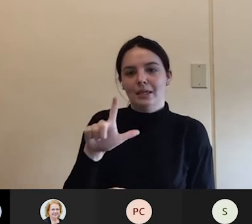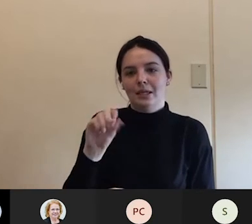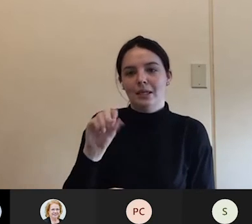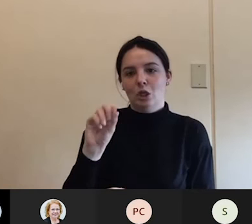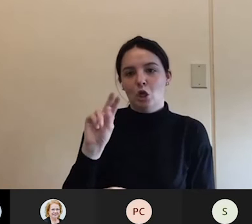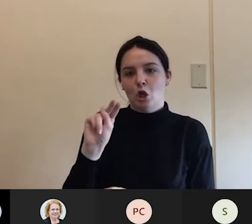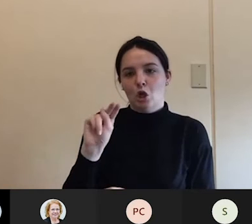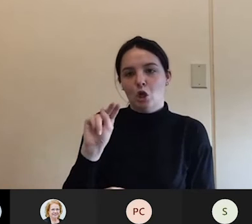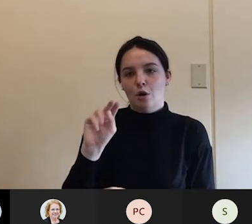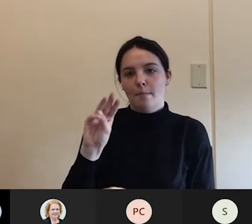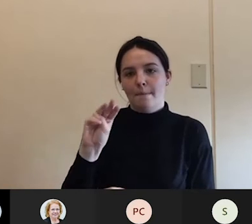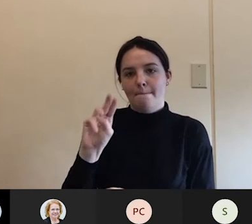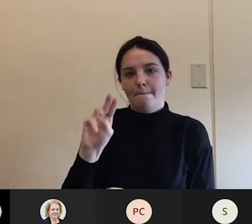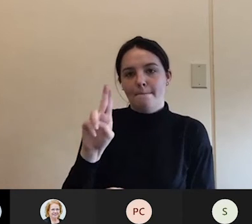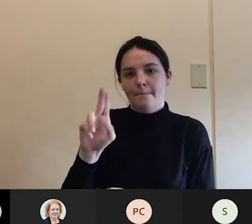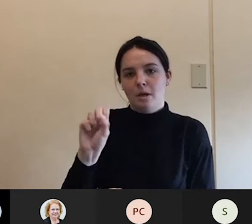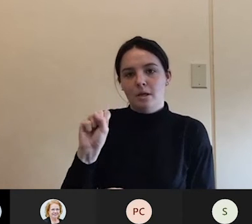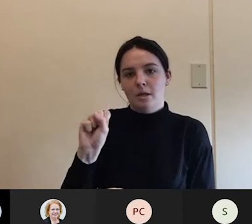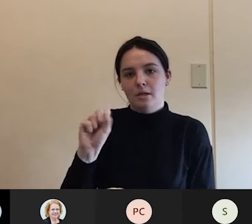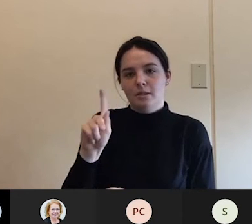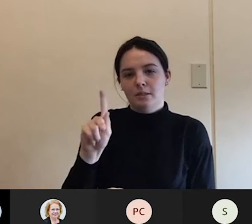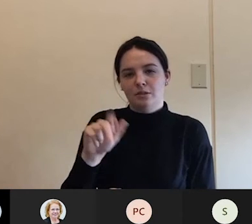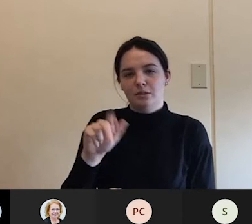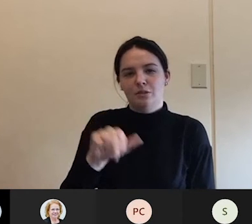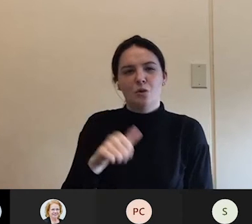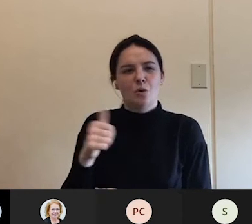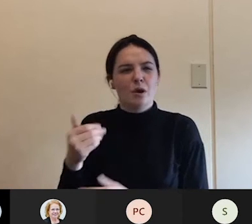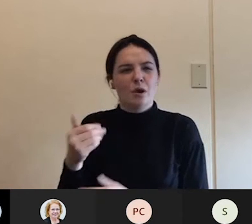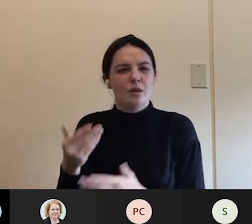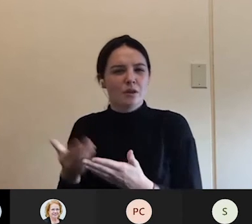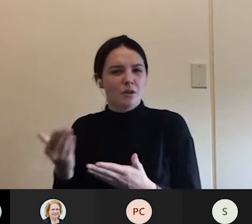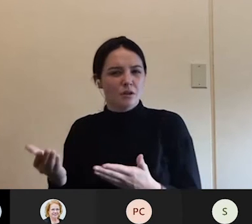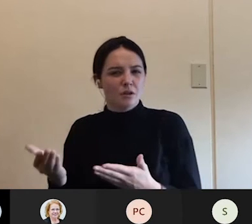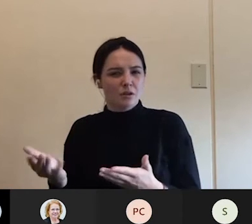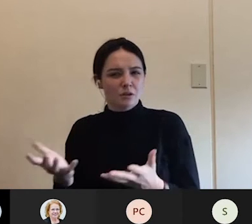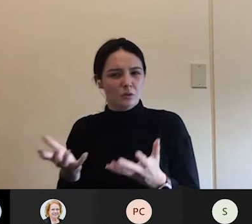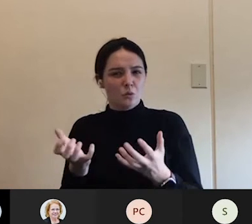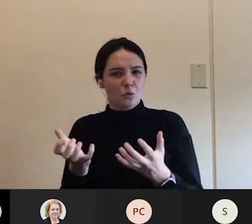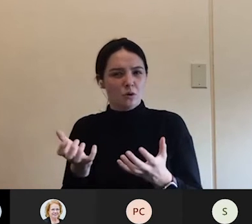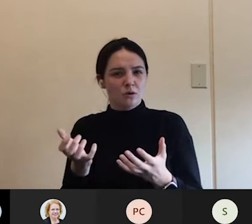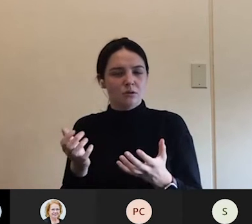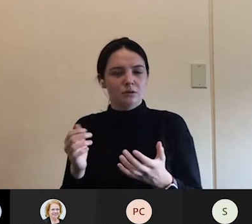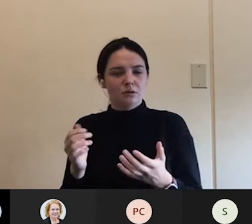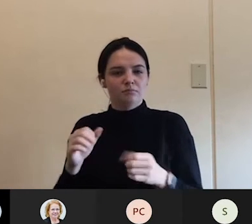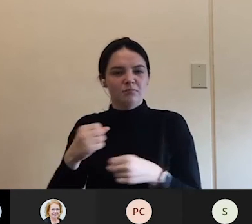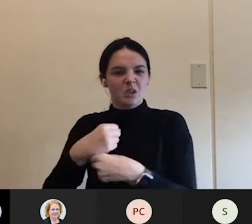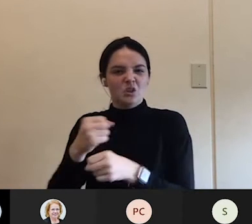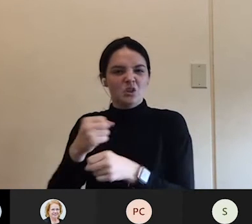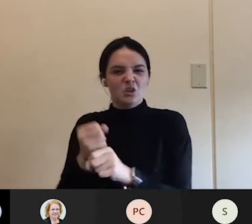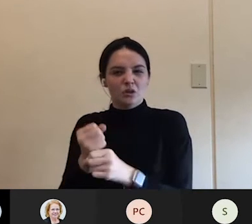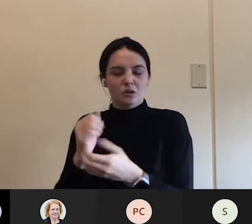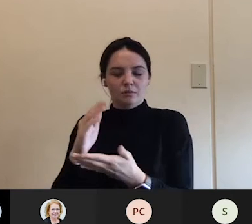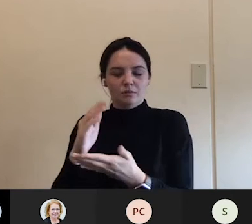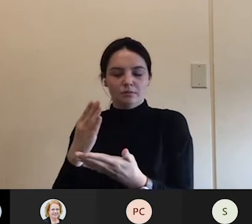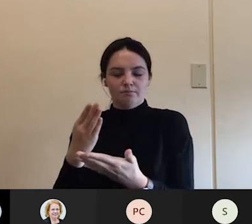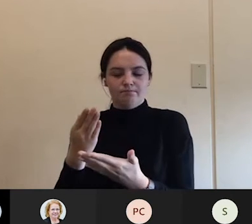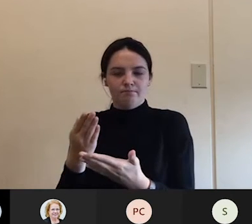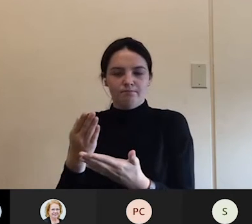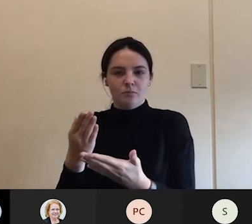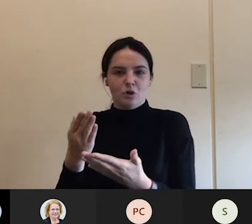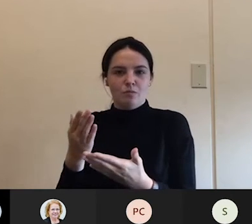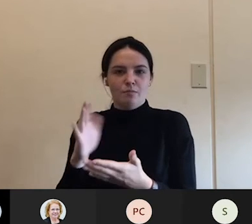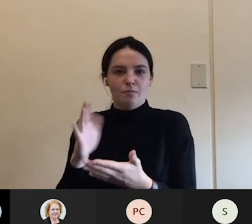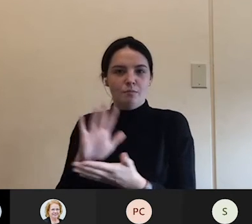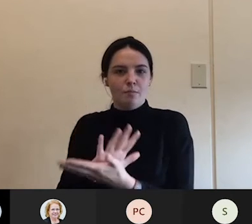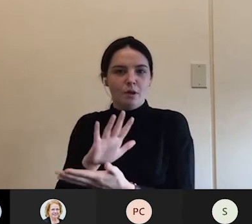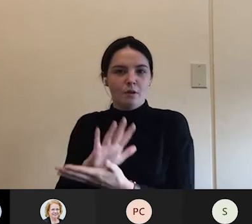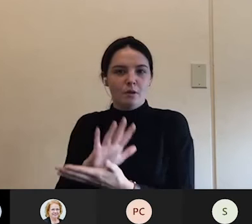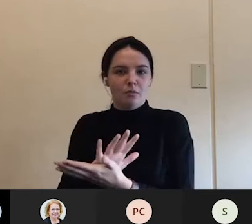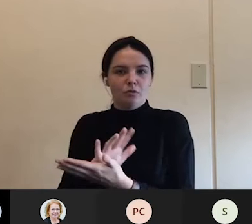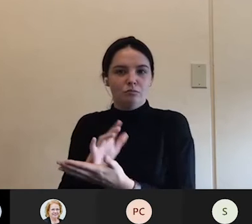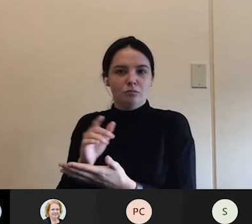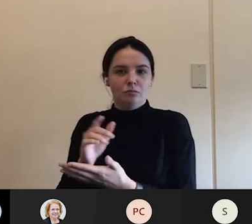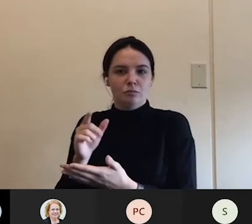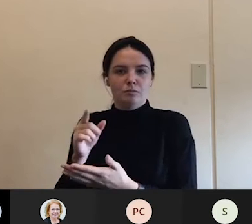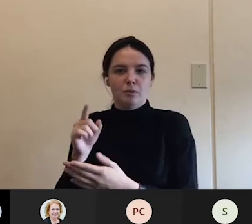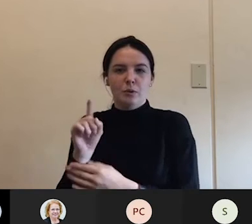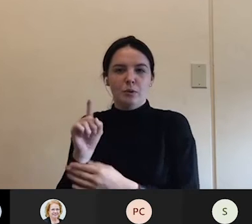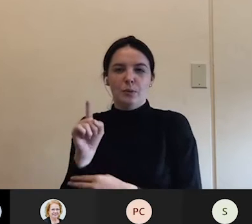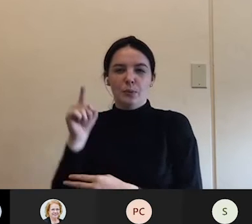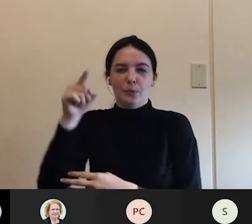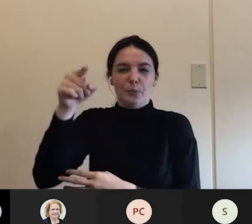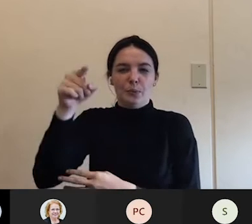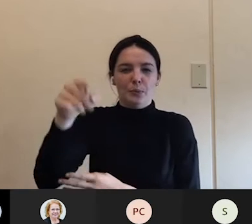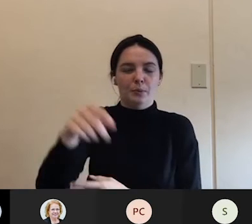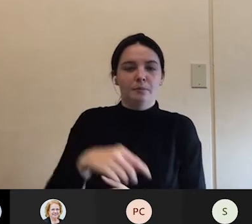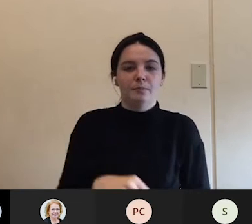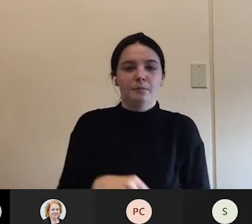The other thing we want to do is create our paper rocket. Okay, the way we create our paper rockets, pretty easy. Take a sheet of paper,